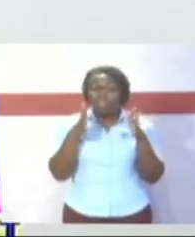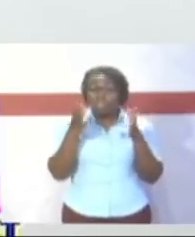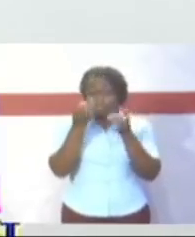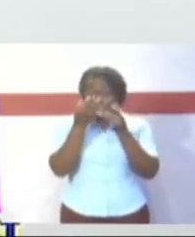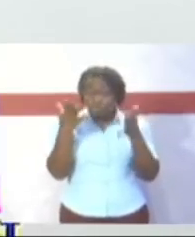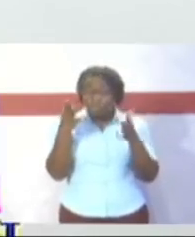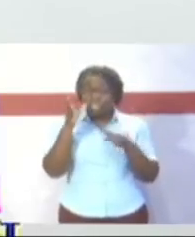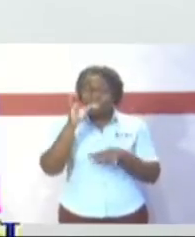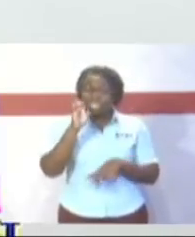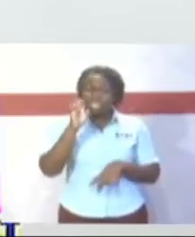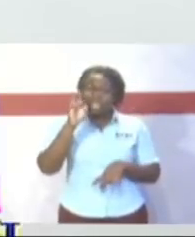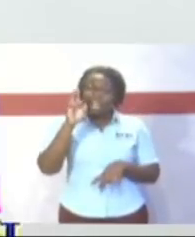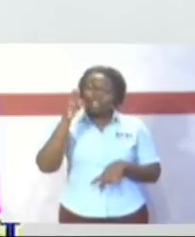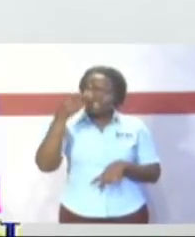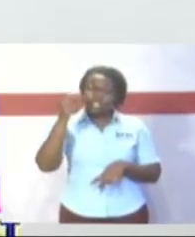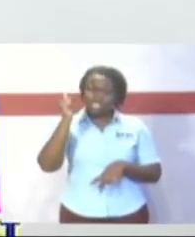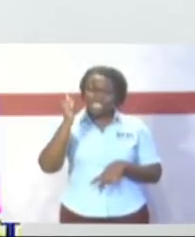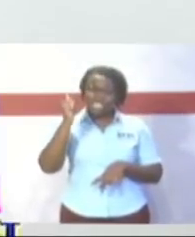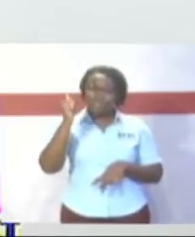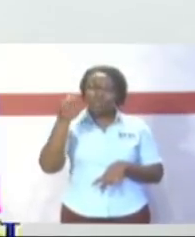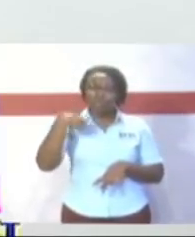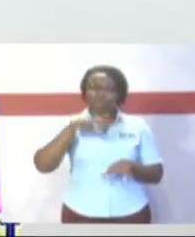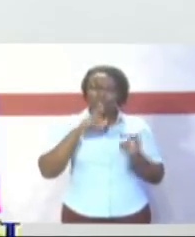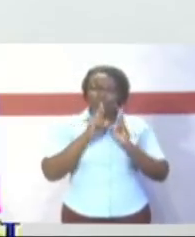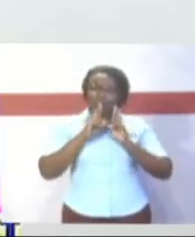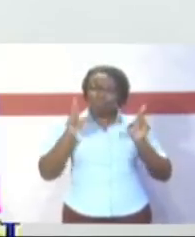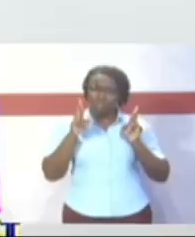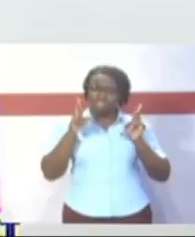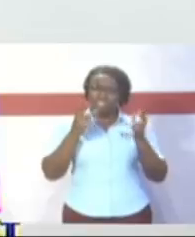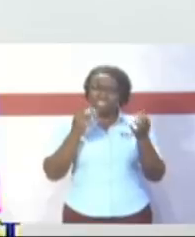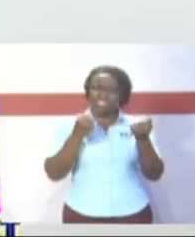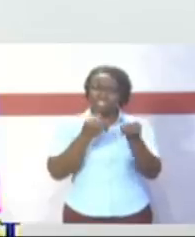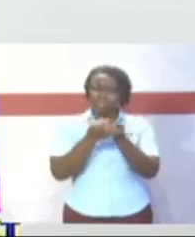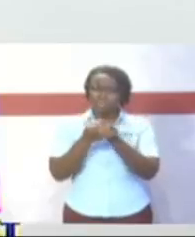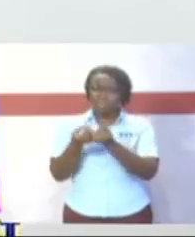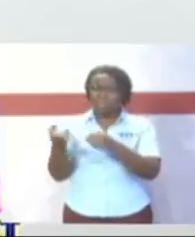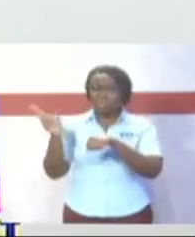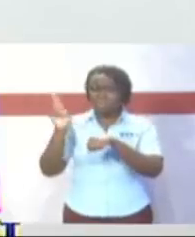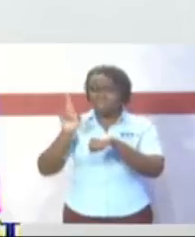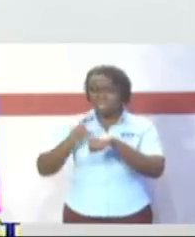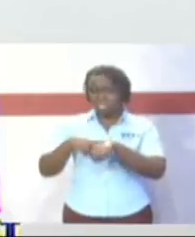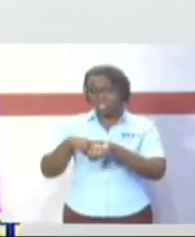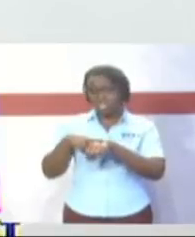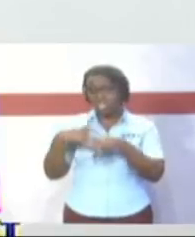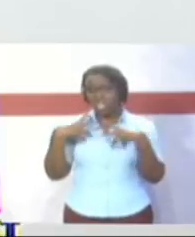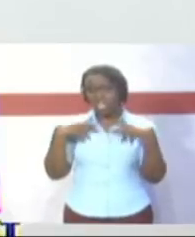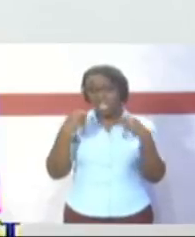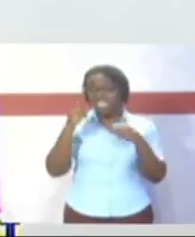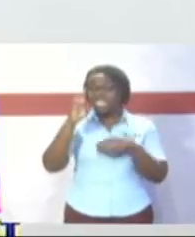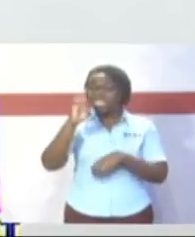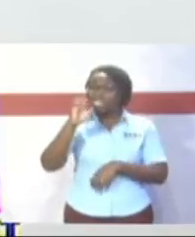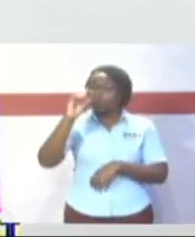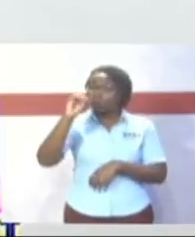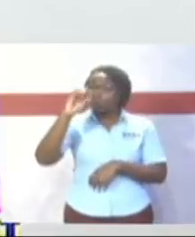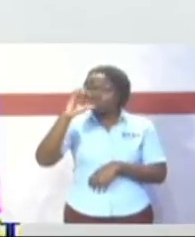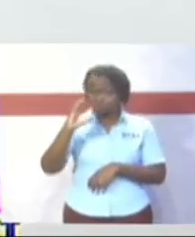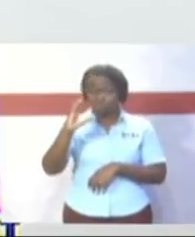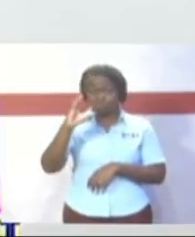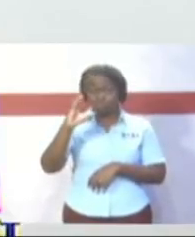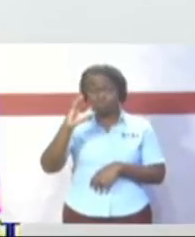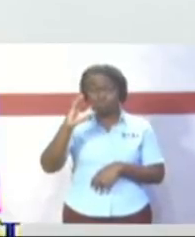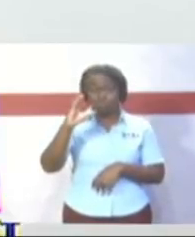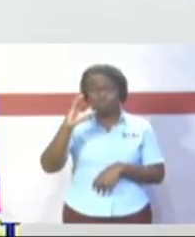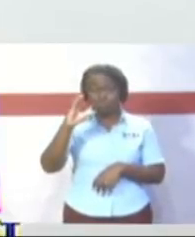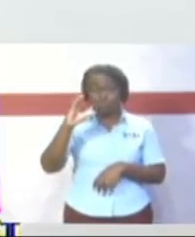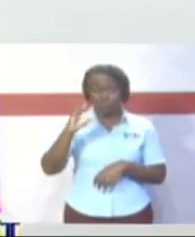ERHA stands ready and continues to support the National Health EOC and the national mechanism as we not only provide care